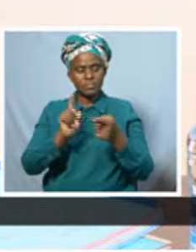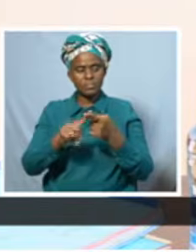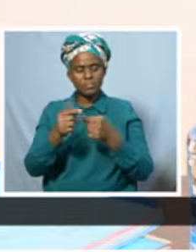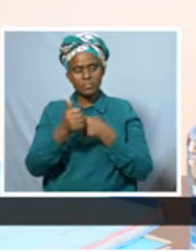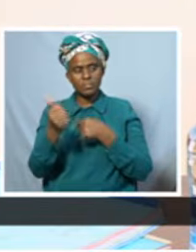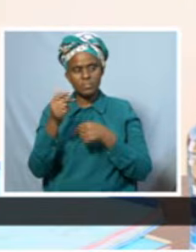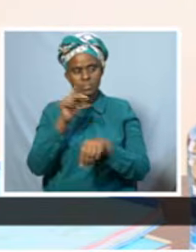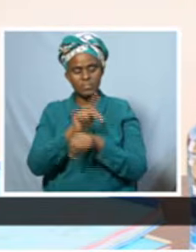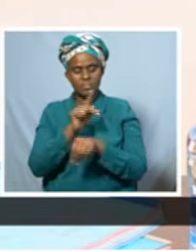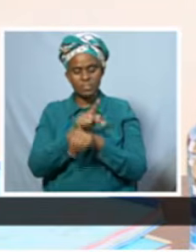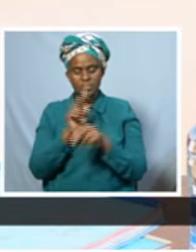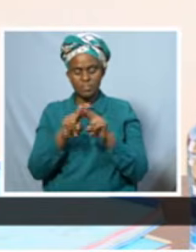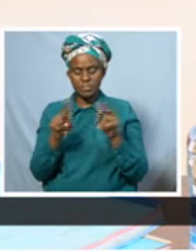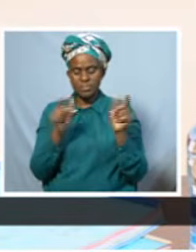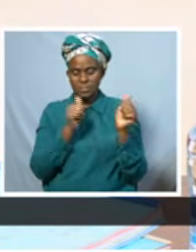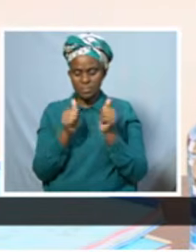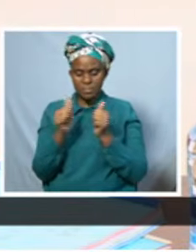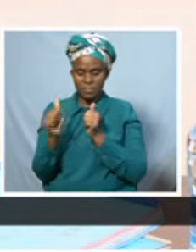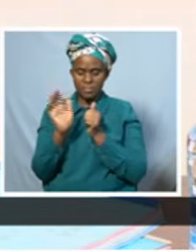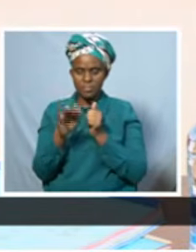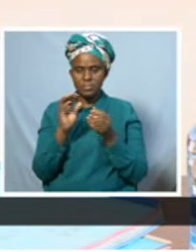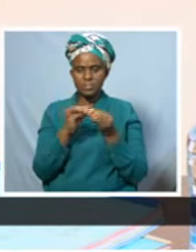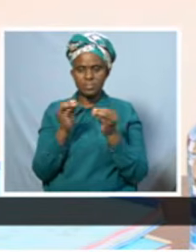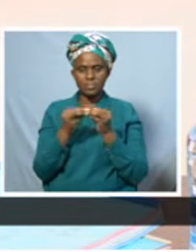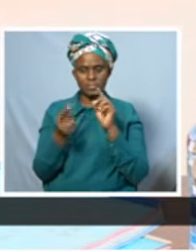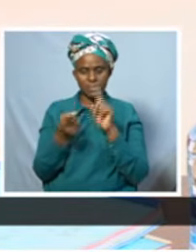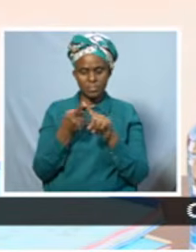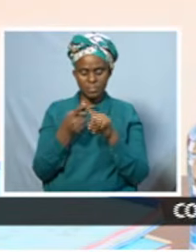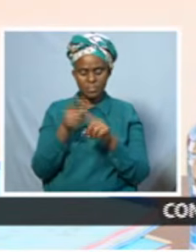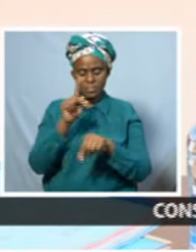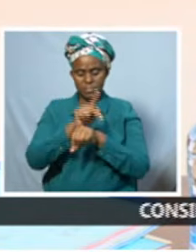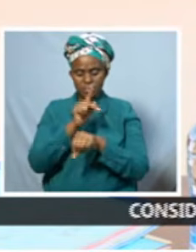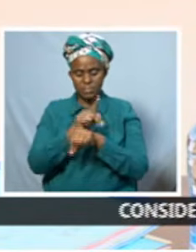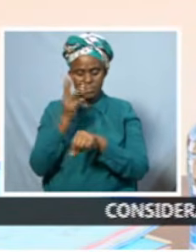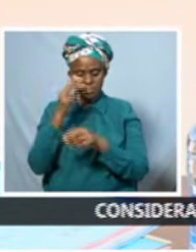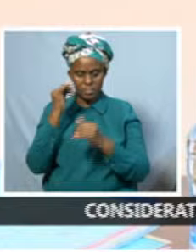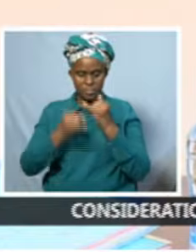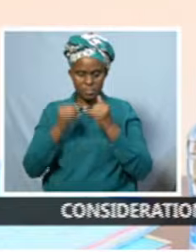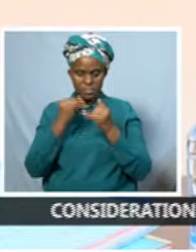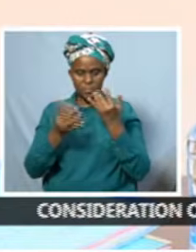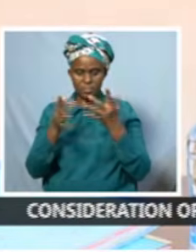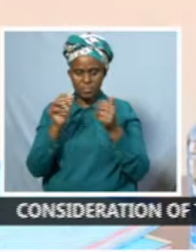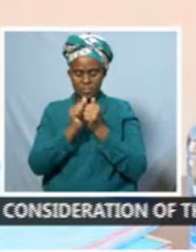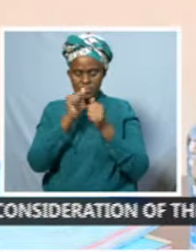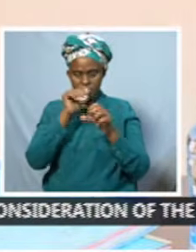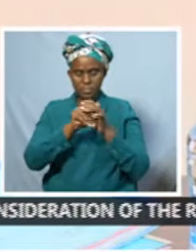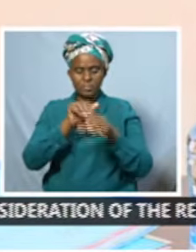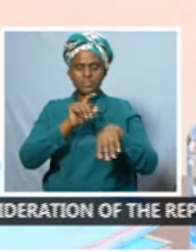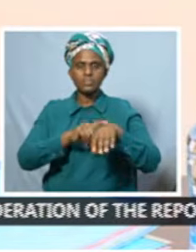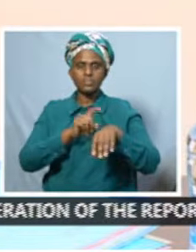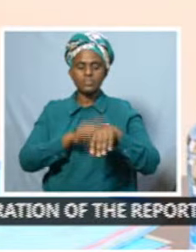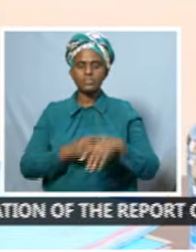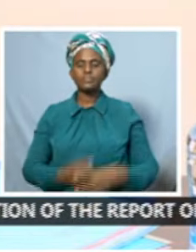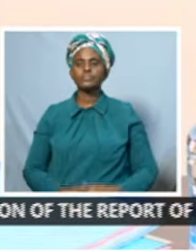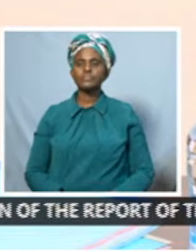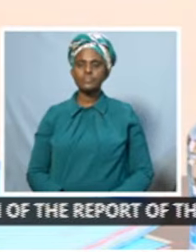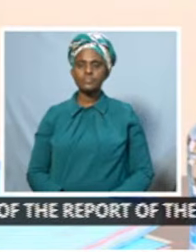Chair. The action taken, number 1, the project was completed within the contractual time